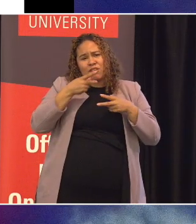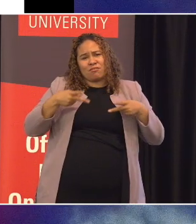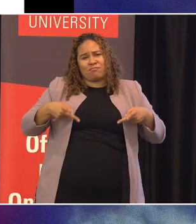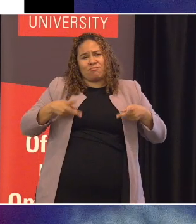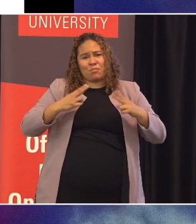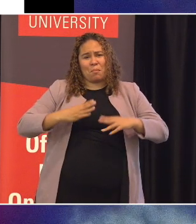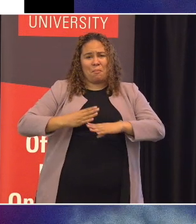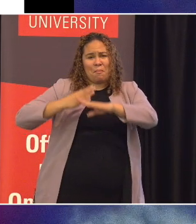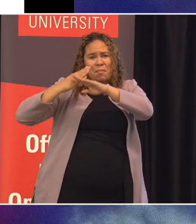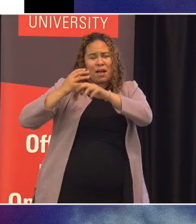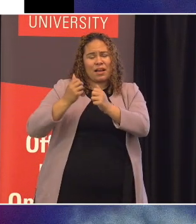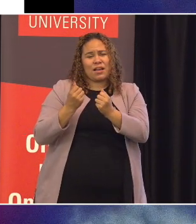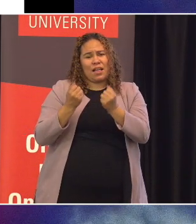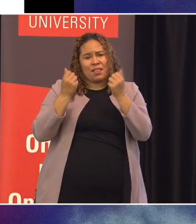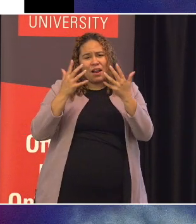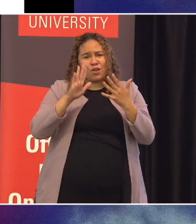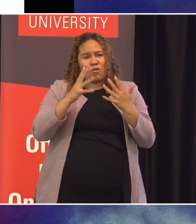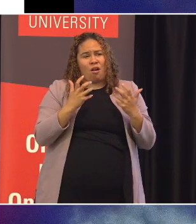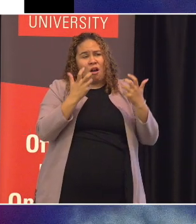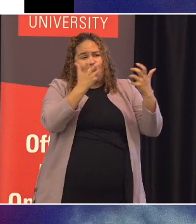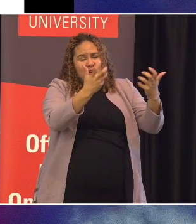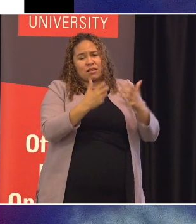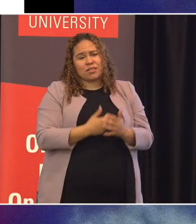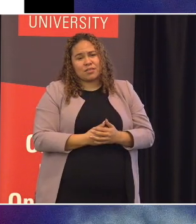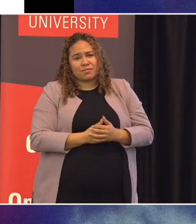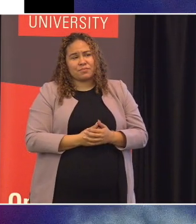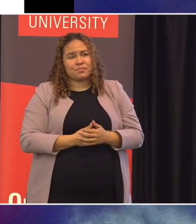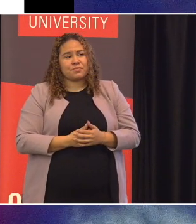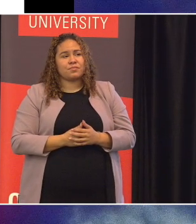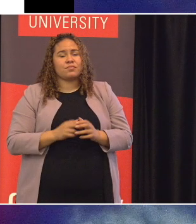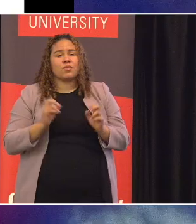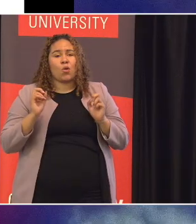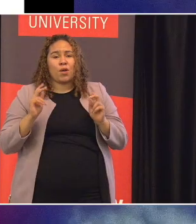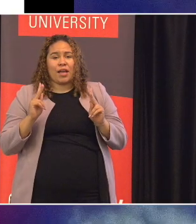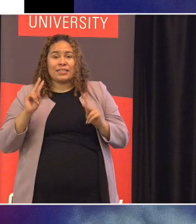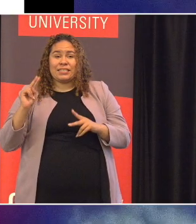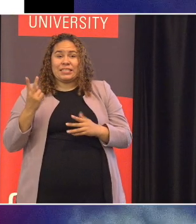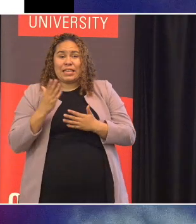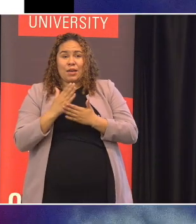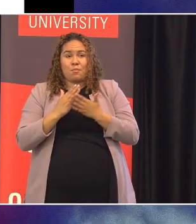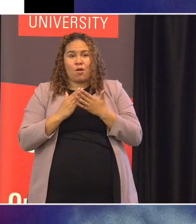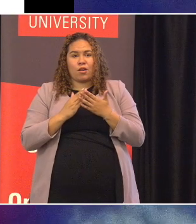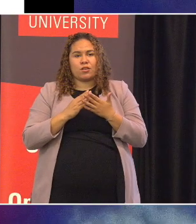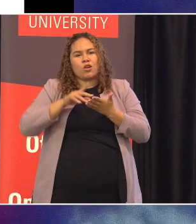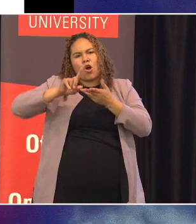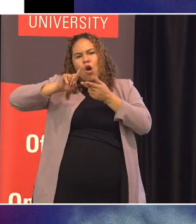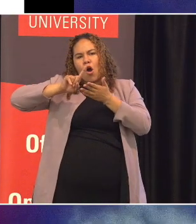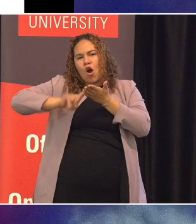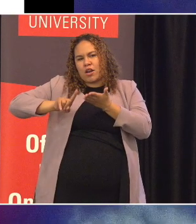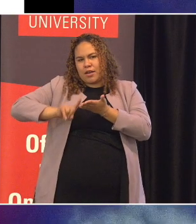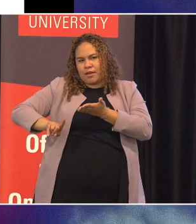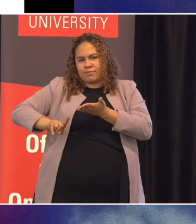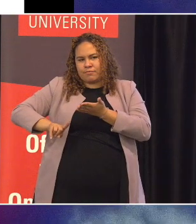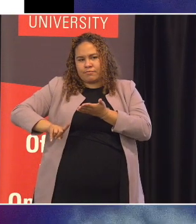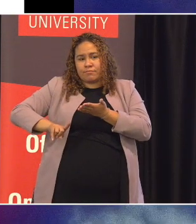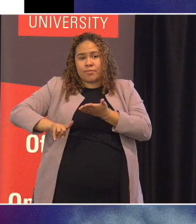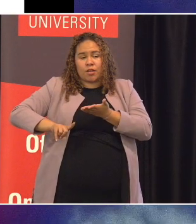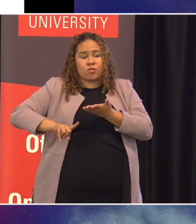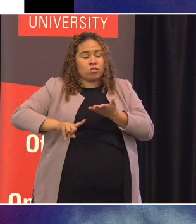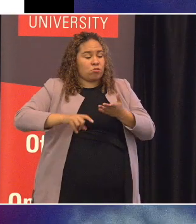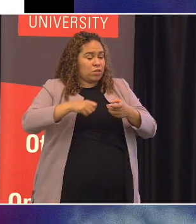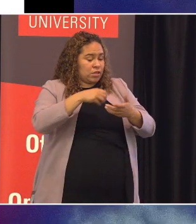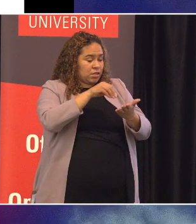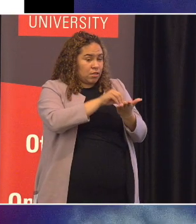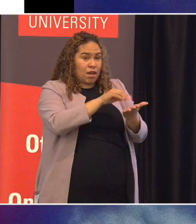audience. Okay, so the second part is to audit it. So once we've created a